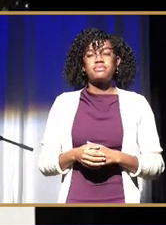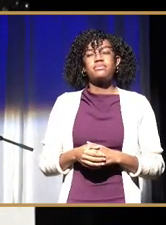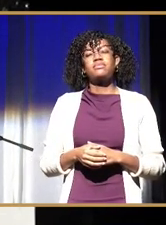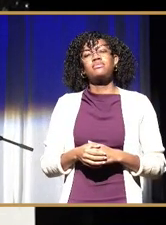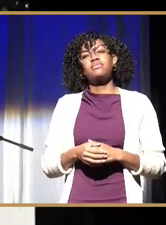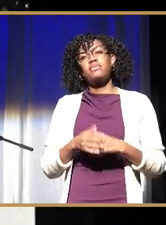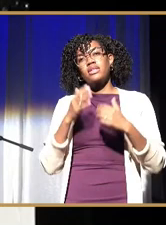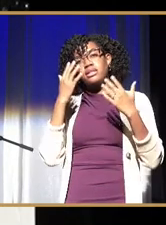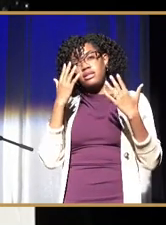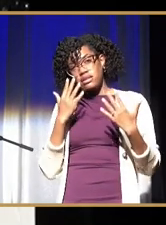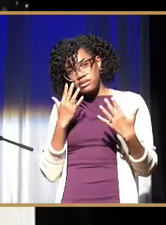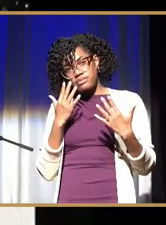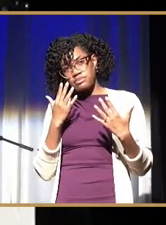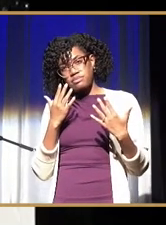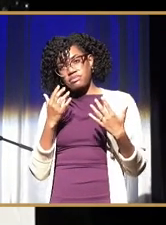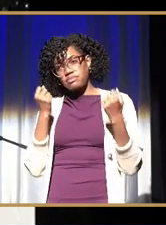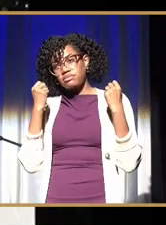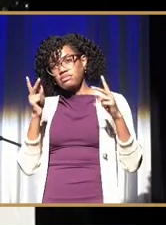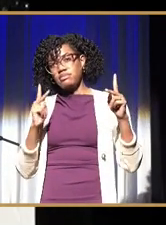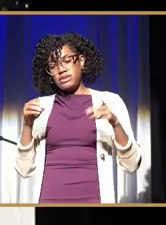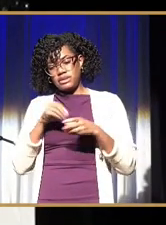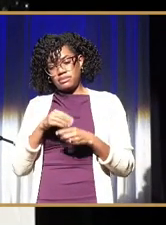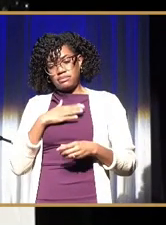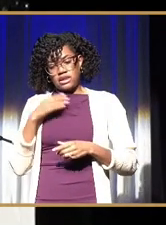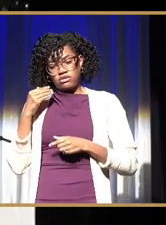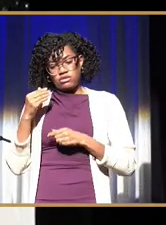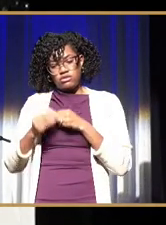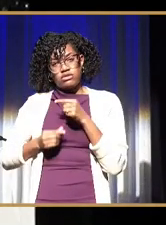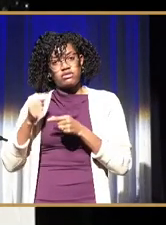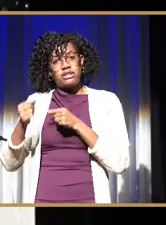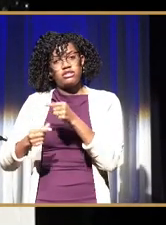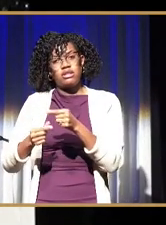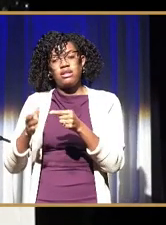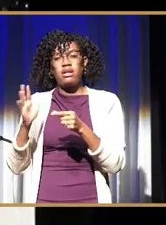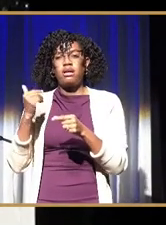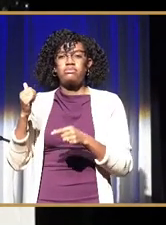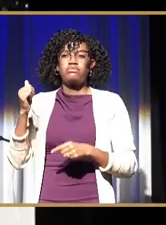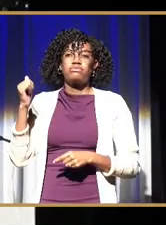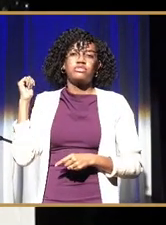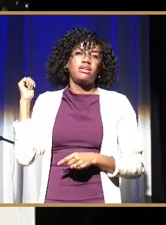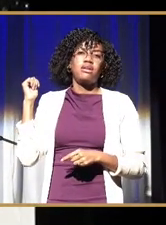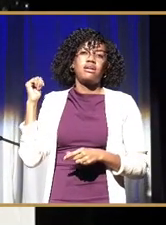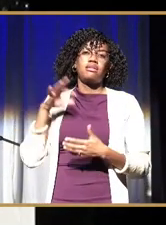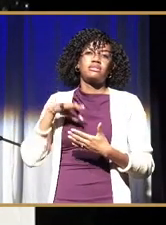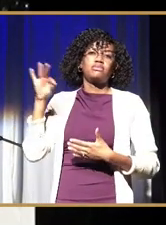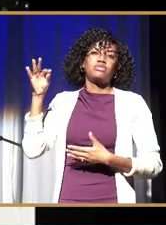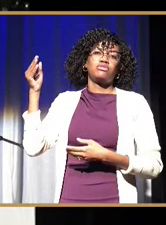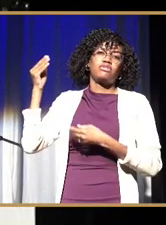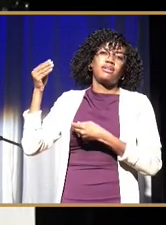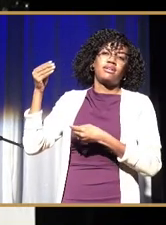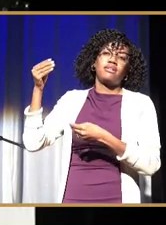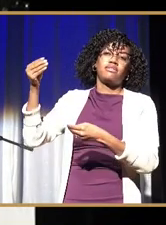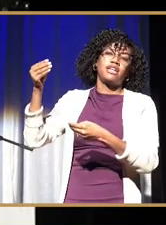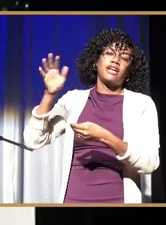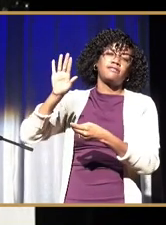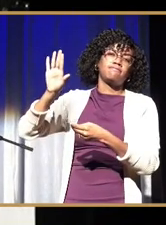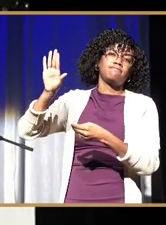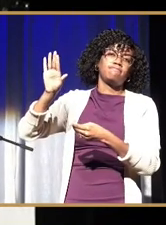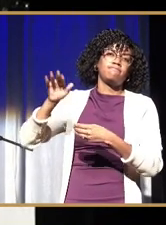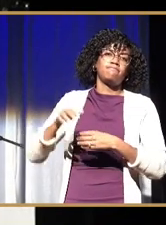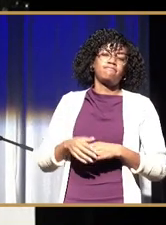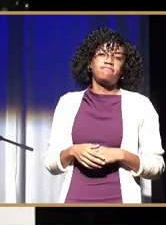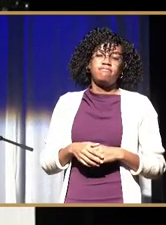Sadly, many in my generation are rejecting their spiritual inheritance.